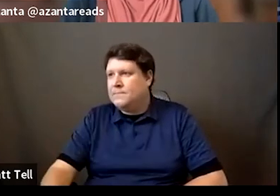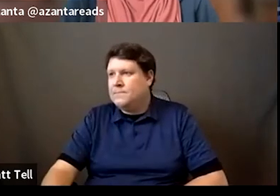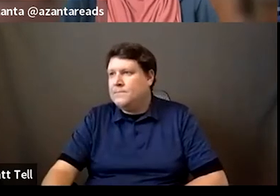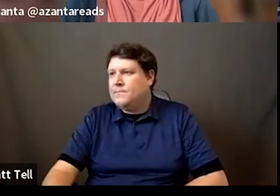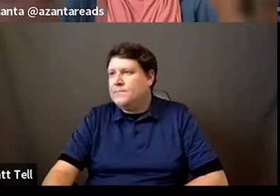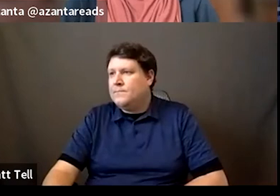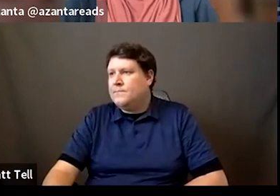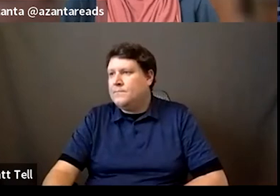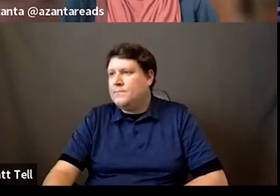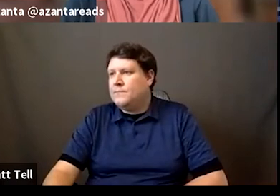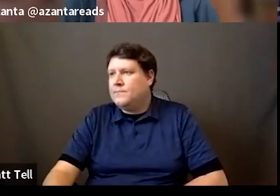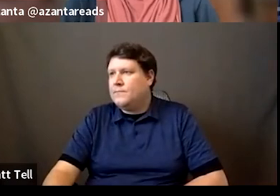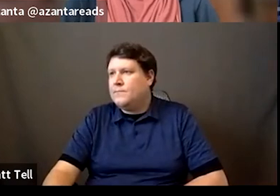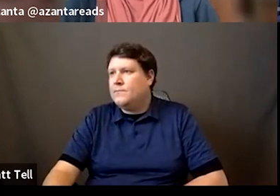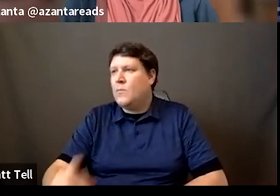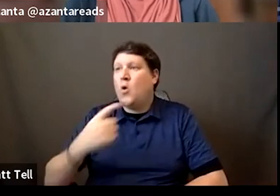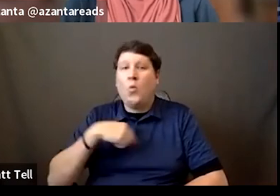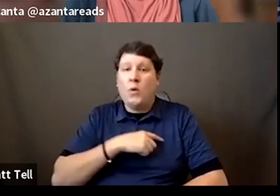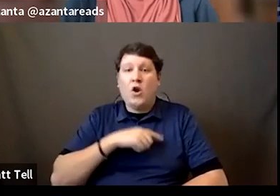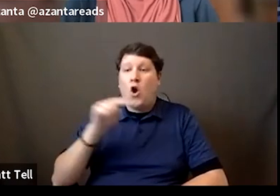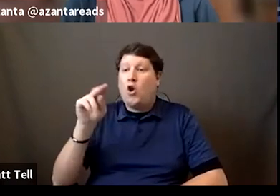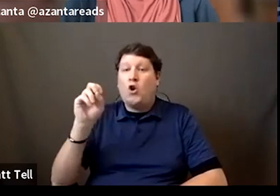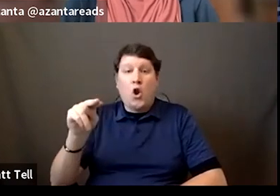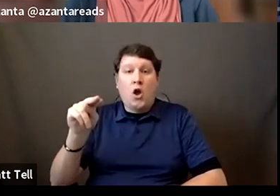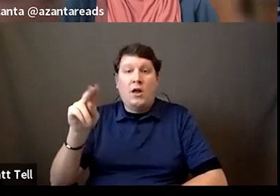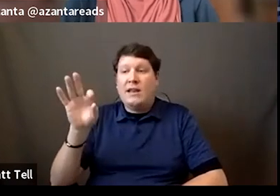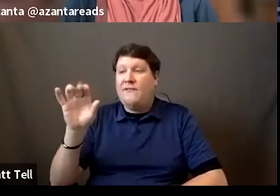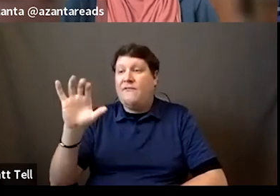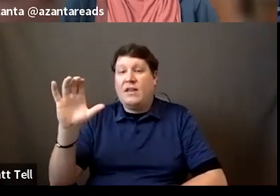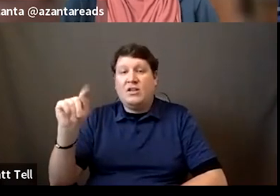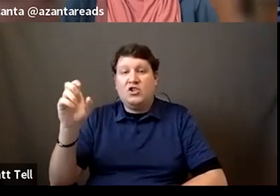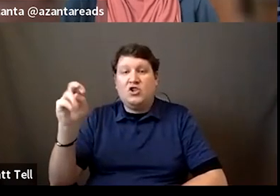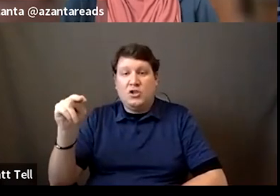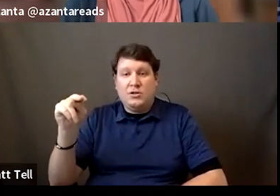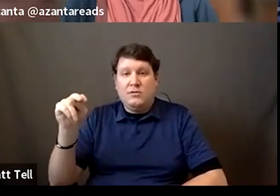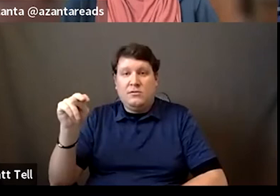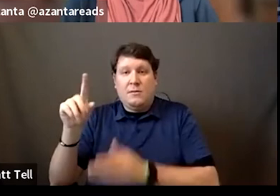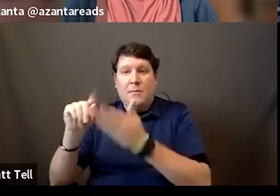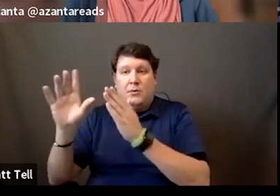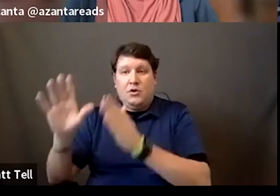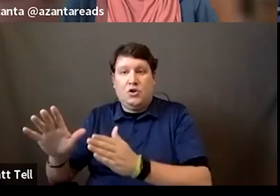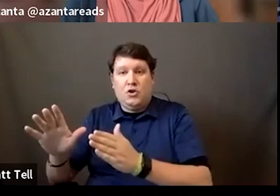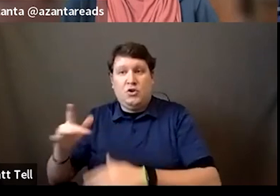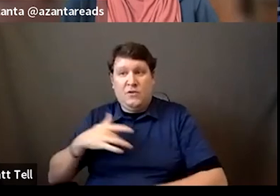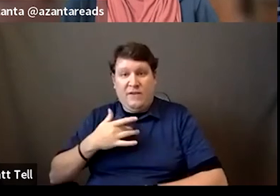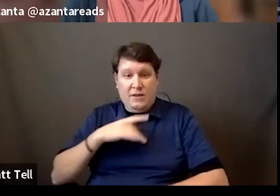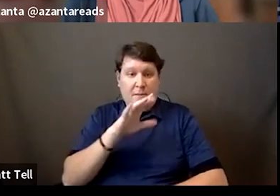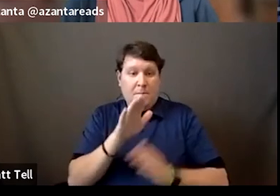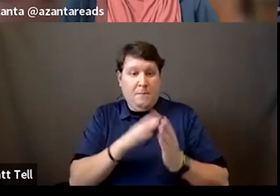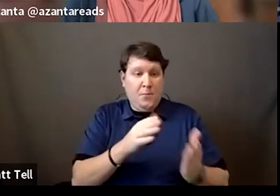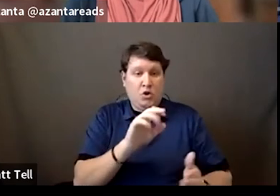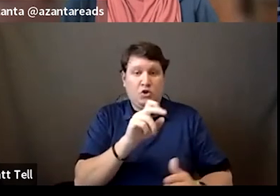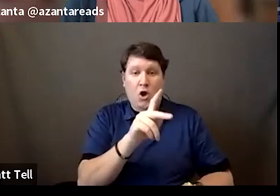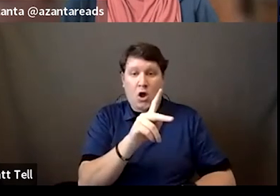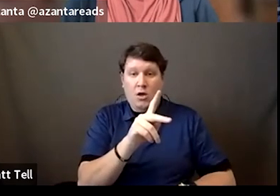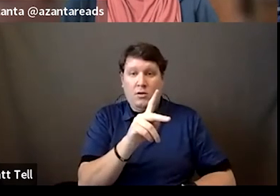We are a nonfiction publisher. Do you feel that BookTok is a good opportunity for nonfiction as well? There's lots of